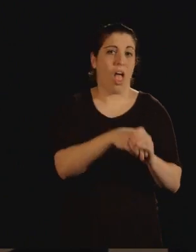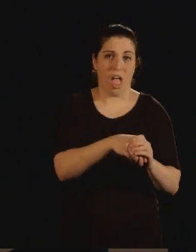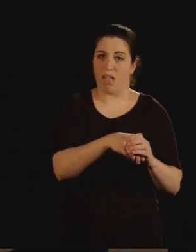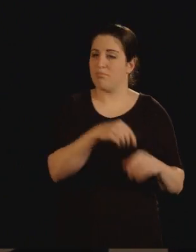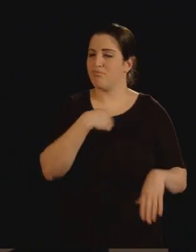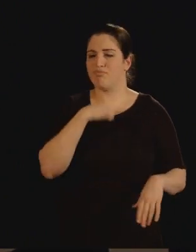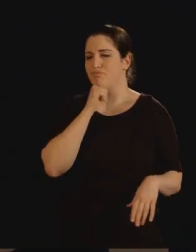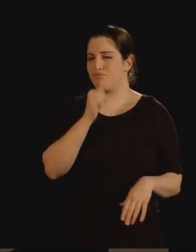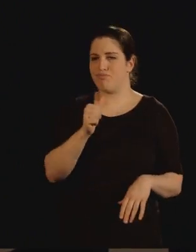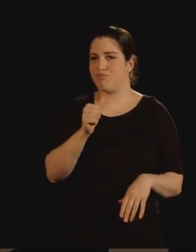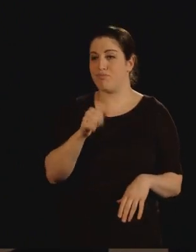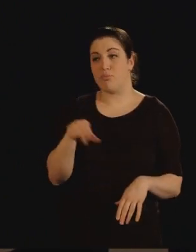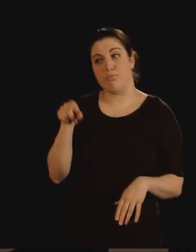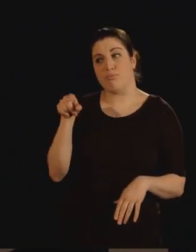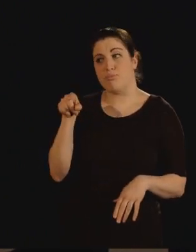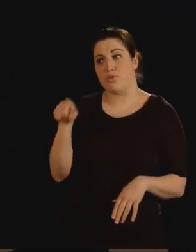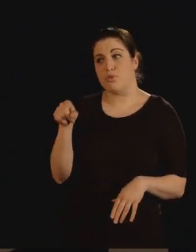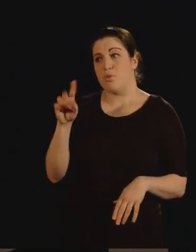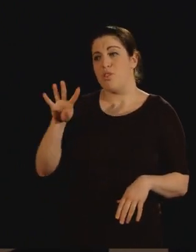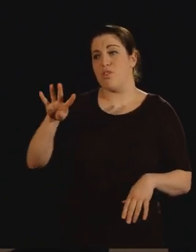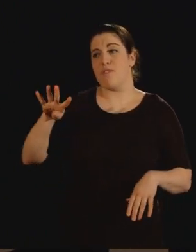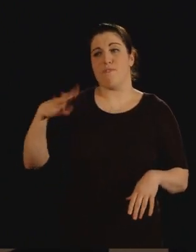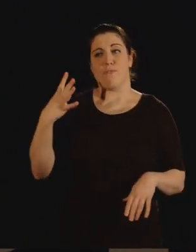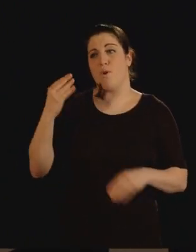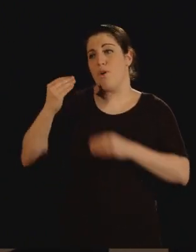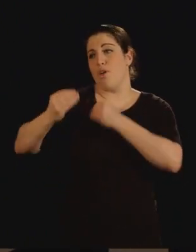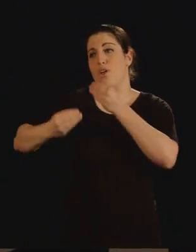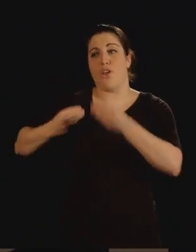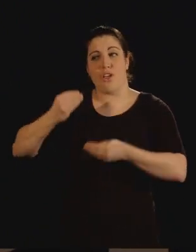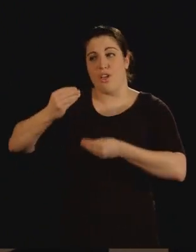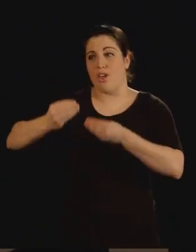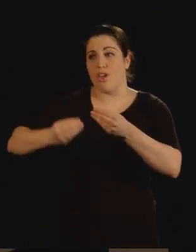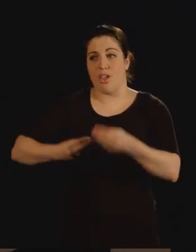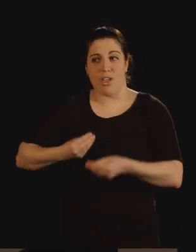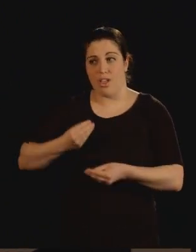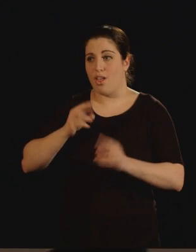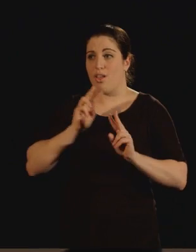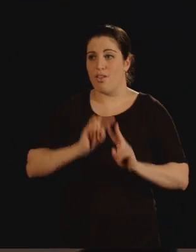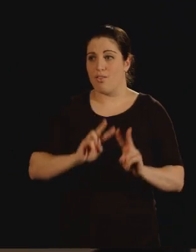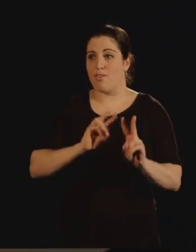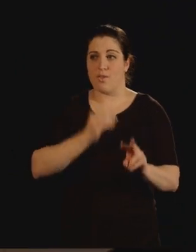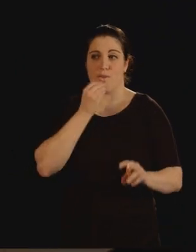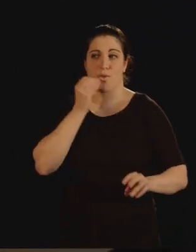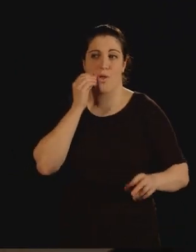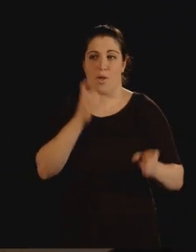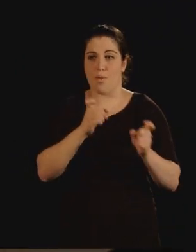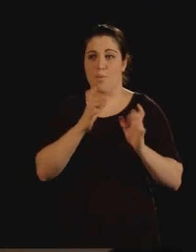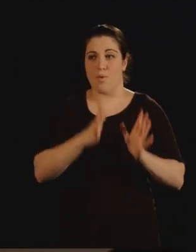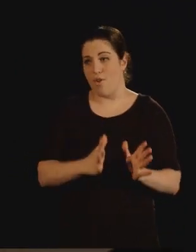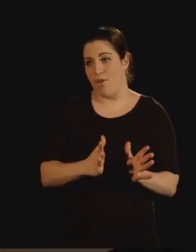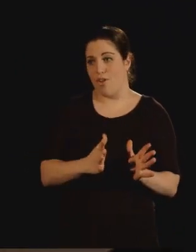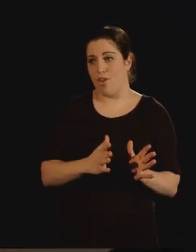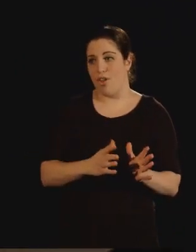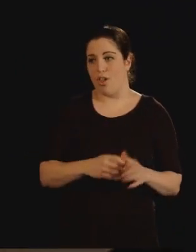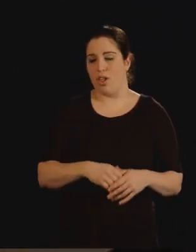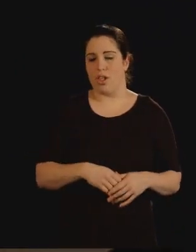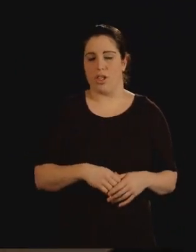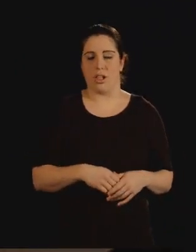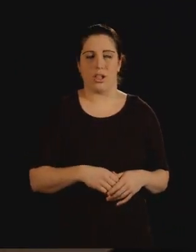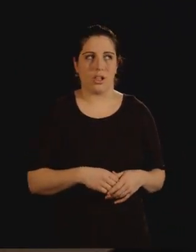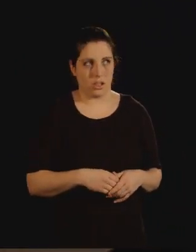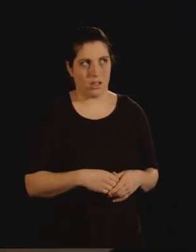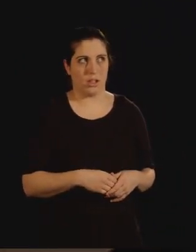know, you are the 4th generation of morticians on my mother's side.